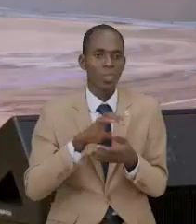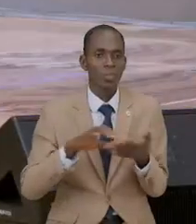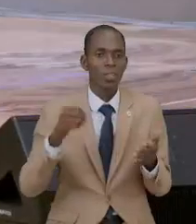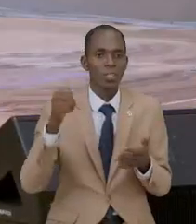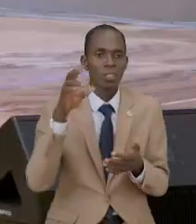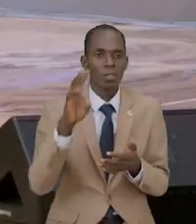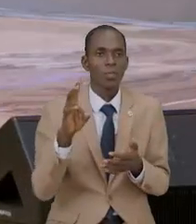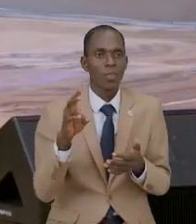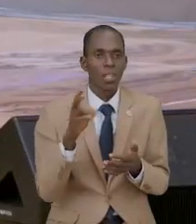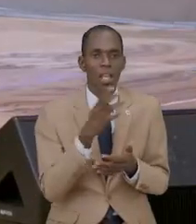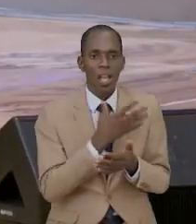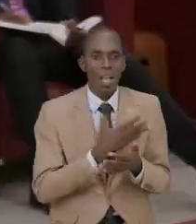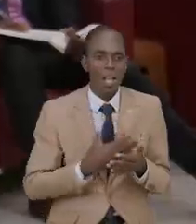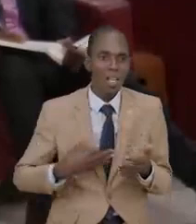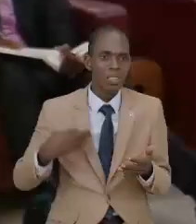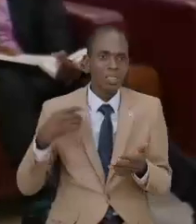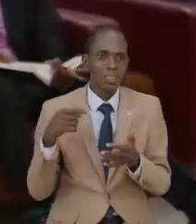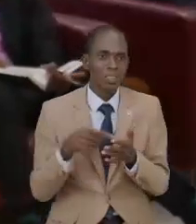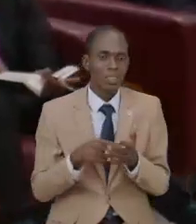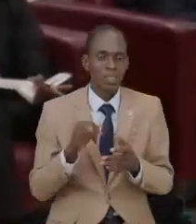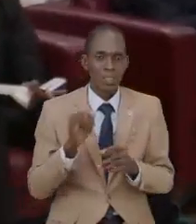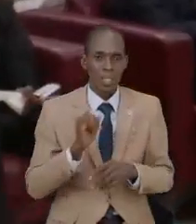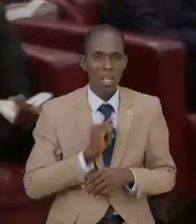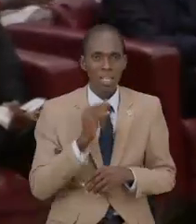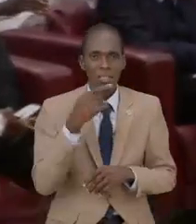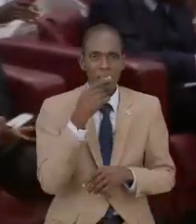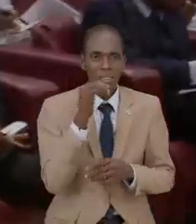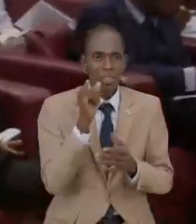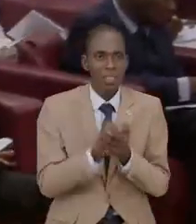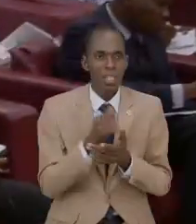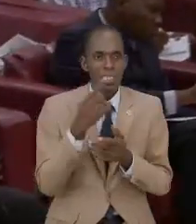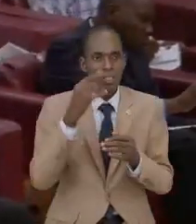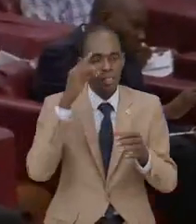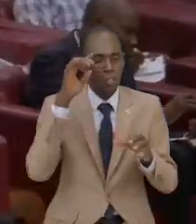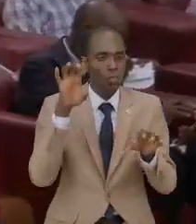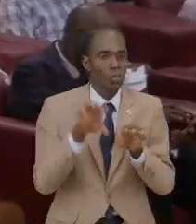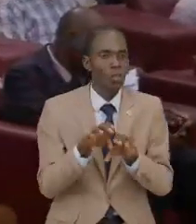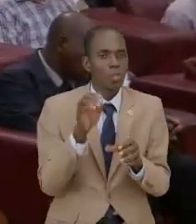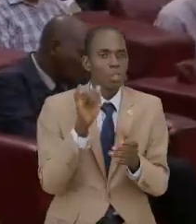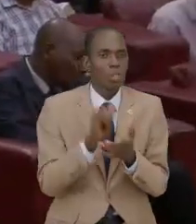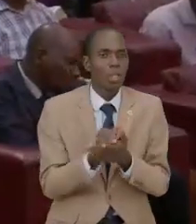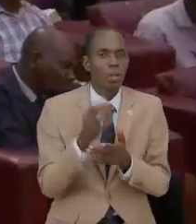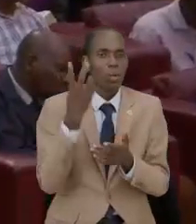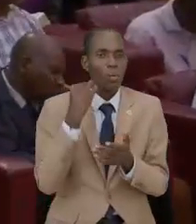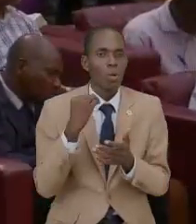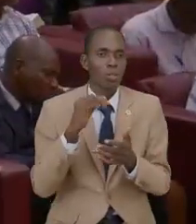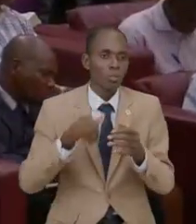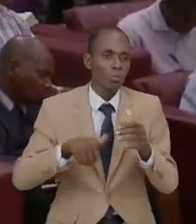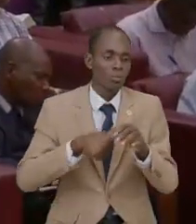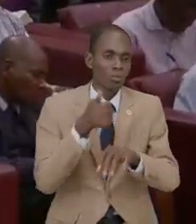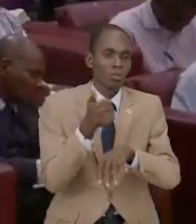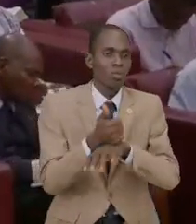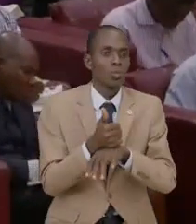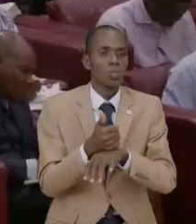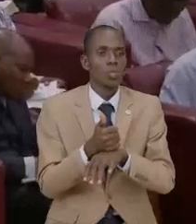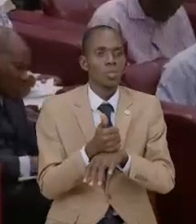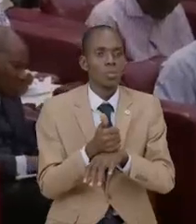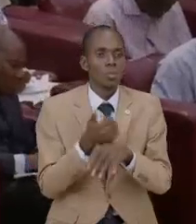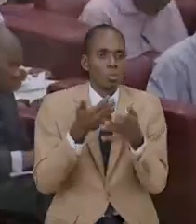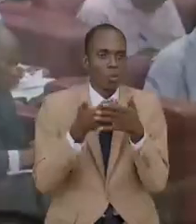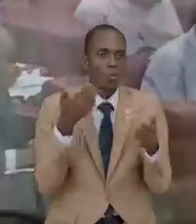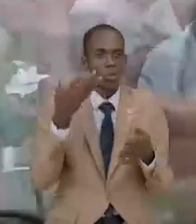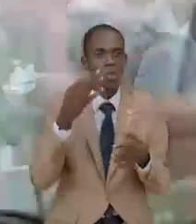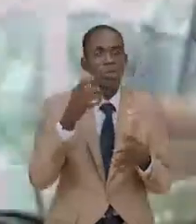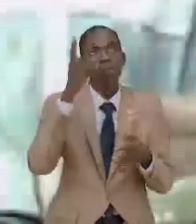and this I say, that the covenant which was confirmed before of God in Christ,